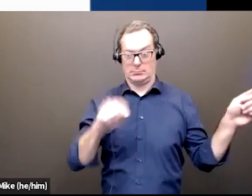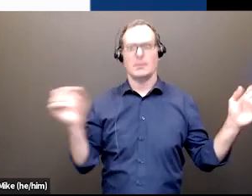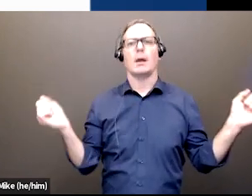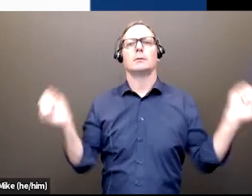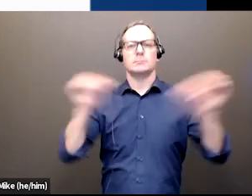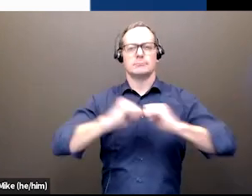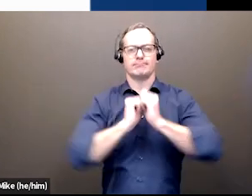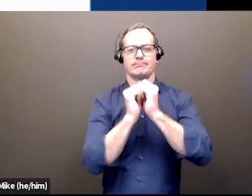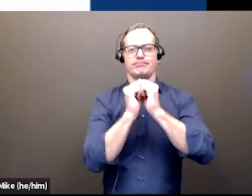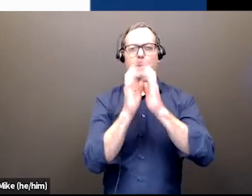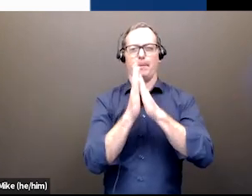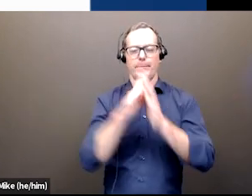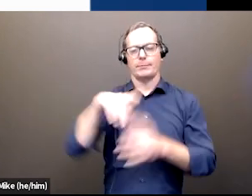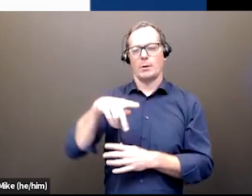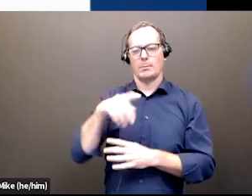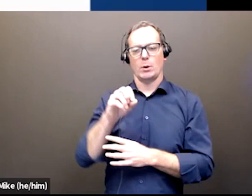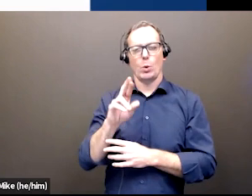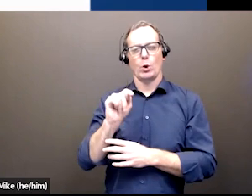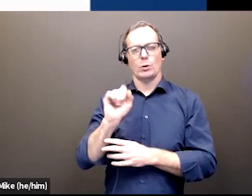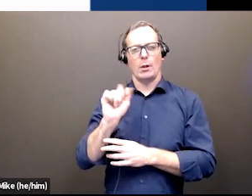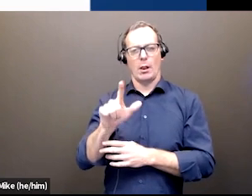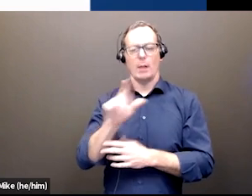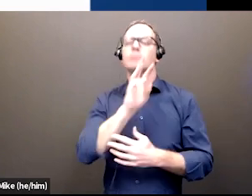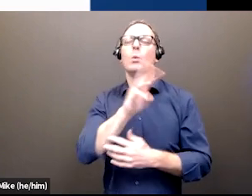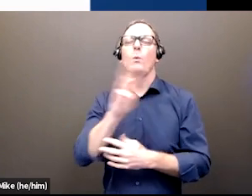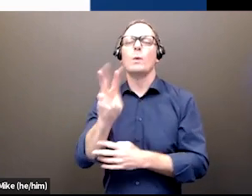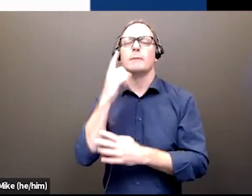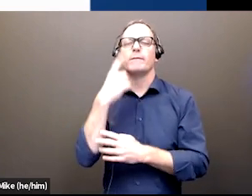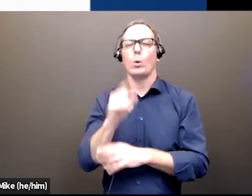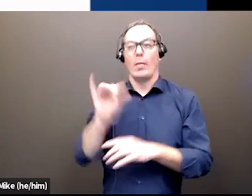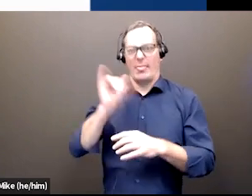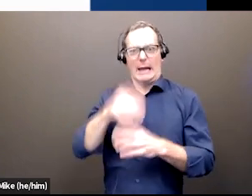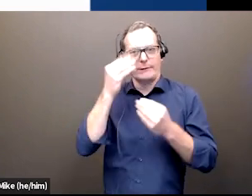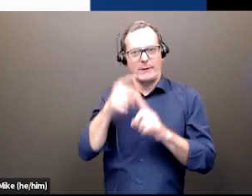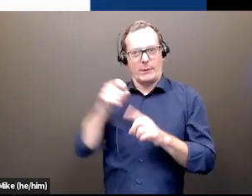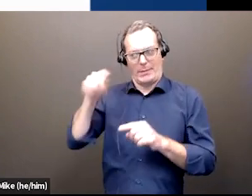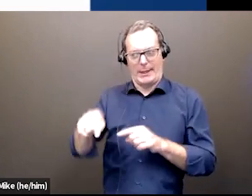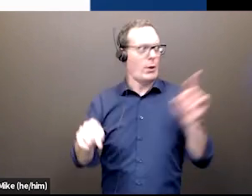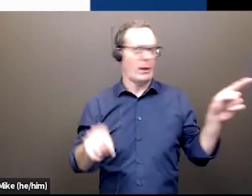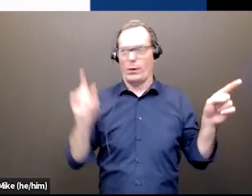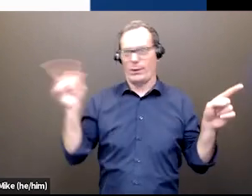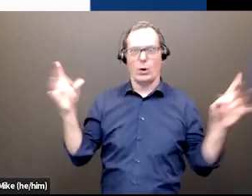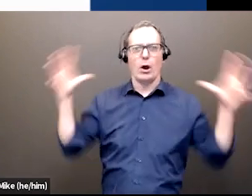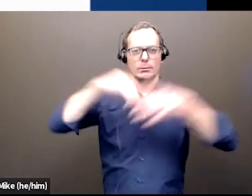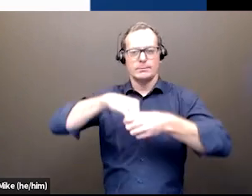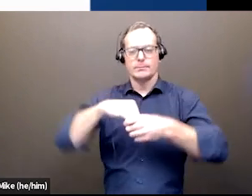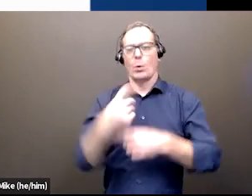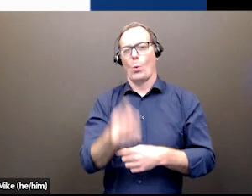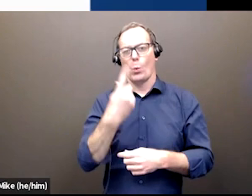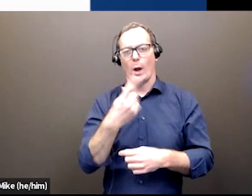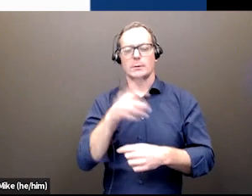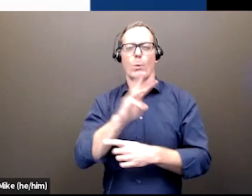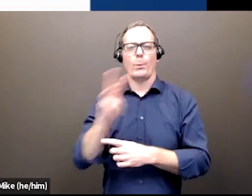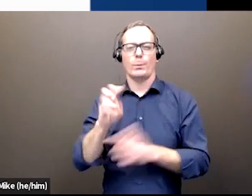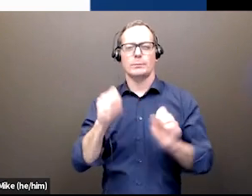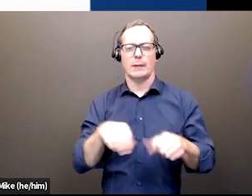would access 211 information about disability supports, programs, and services. A project working group